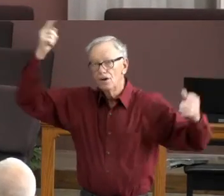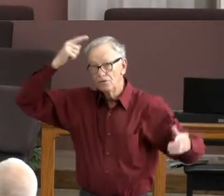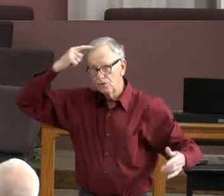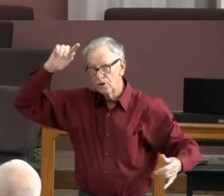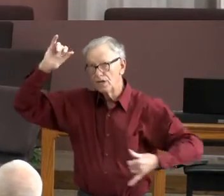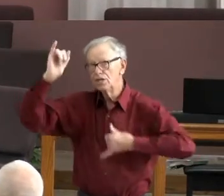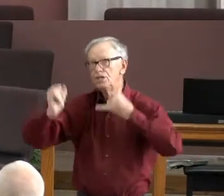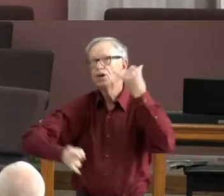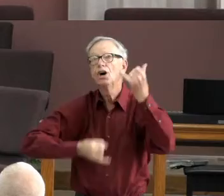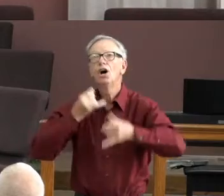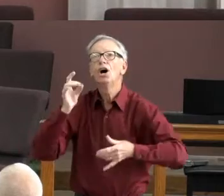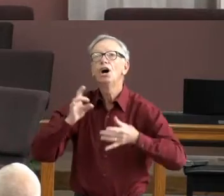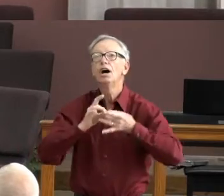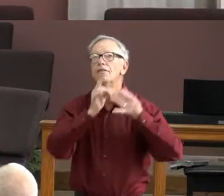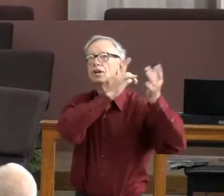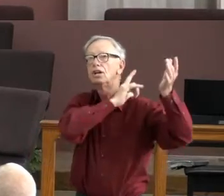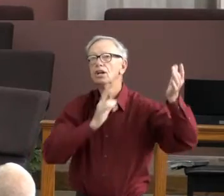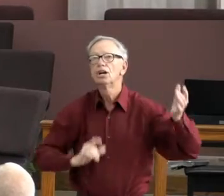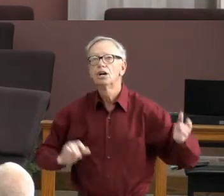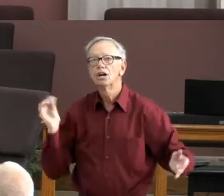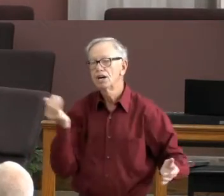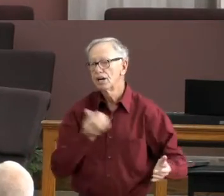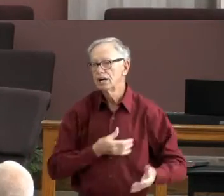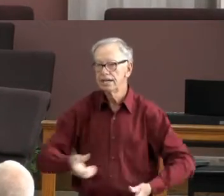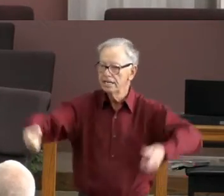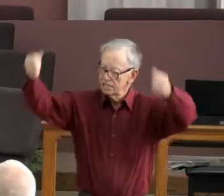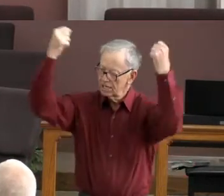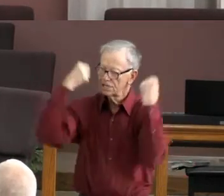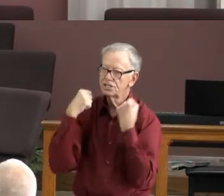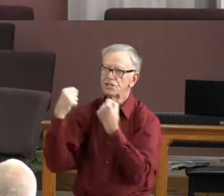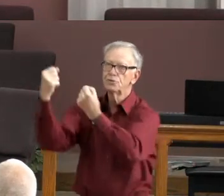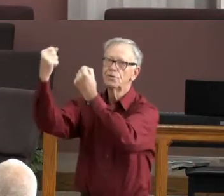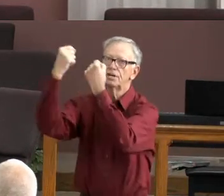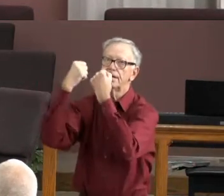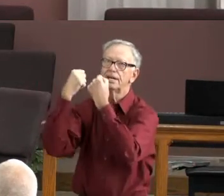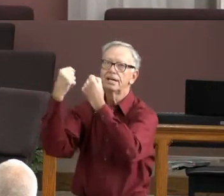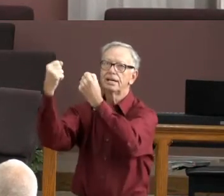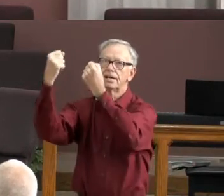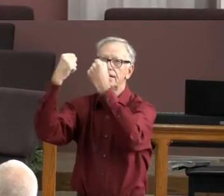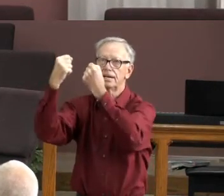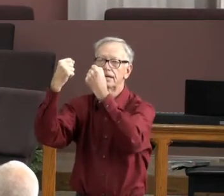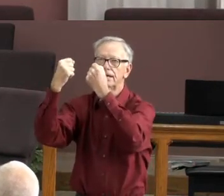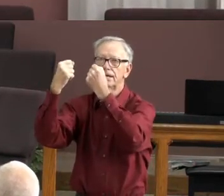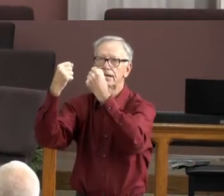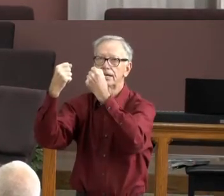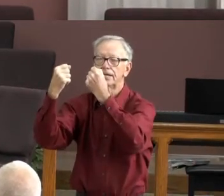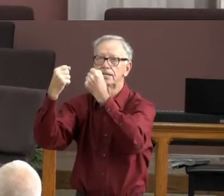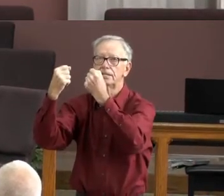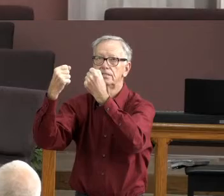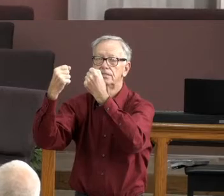hands, for the joy of the Lord is our